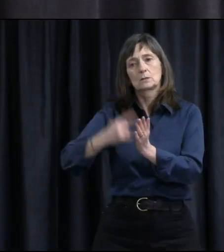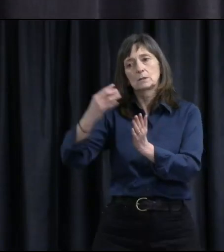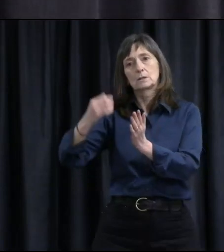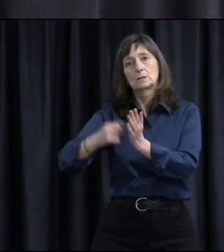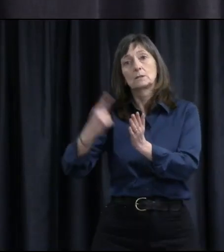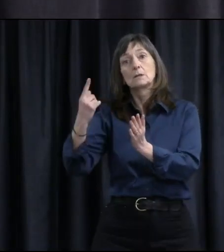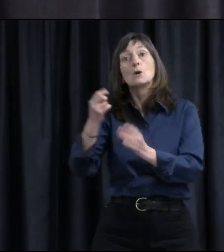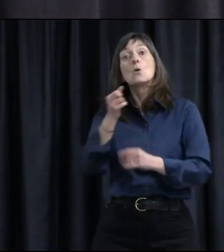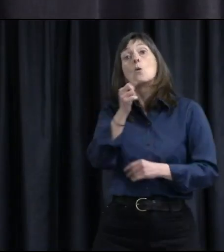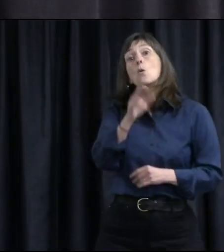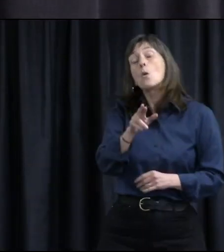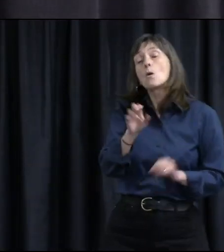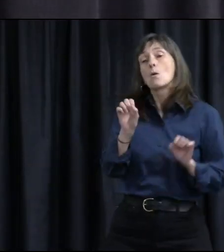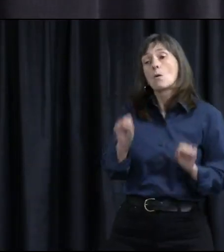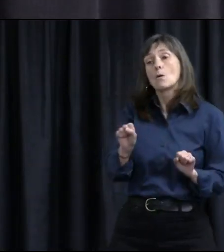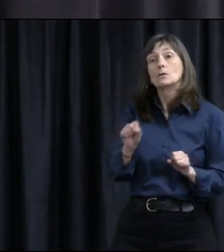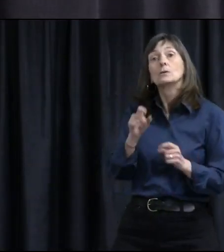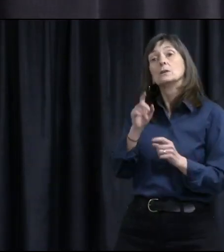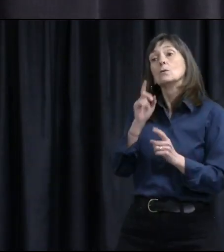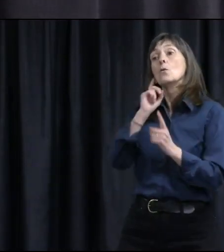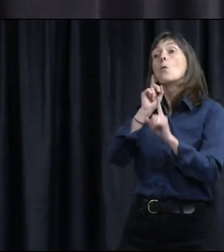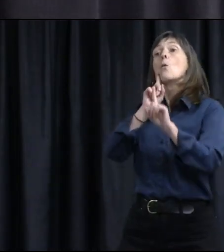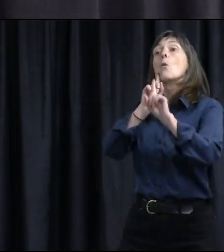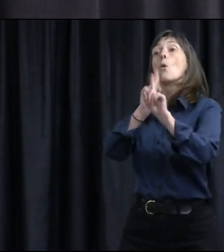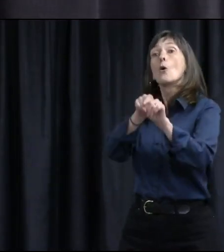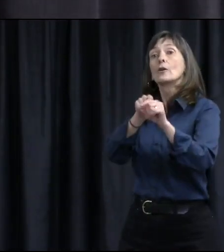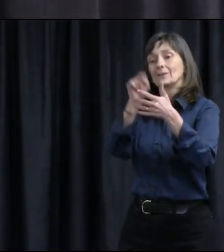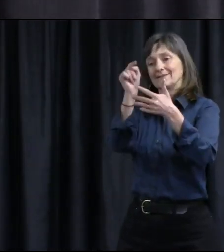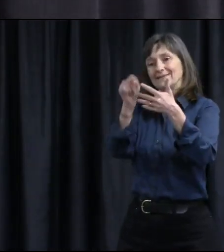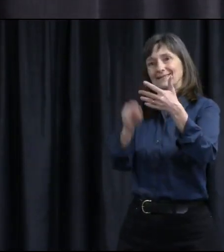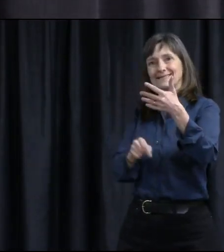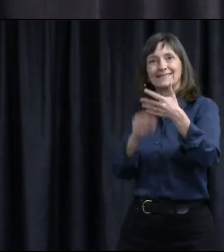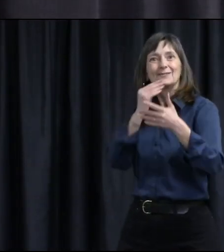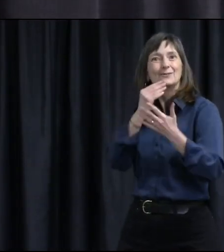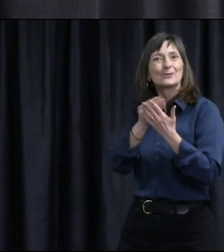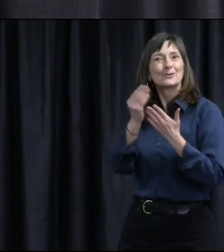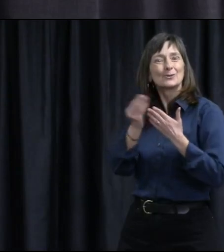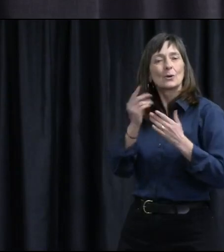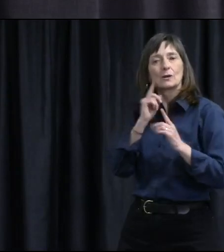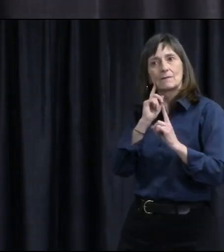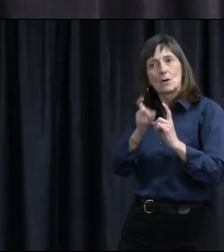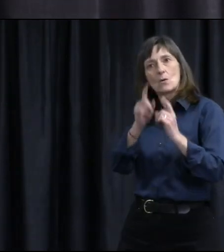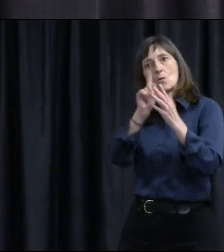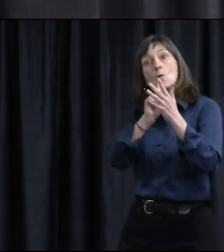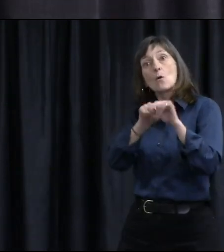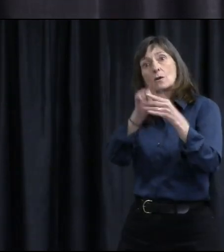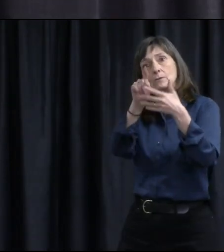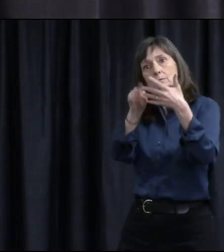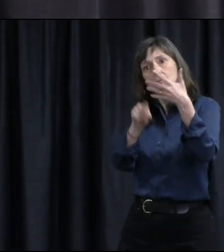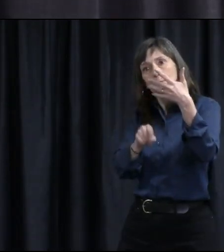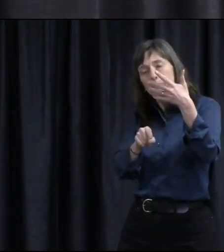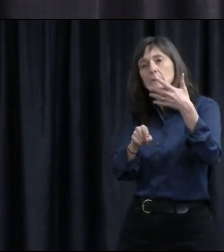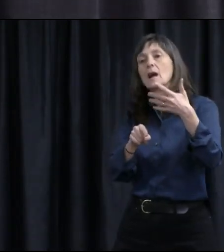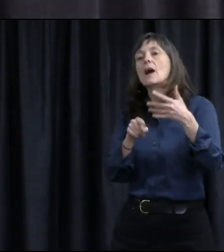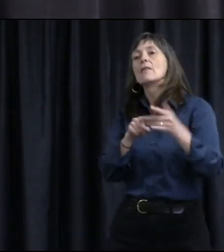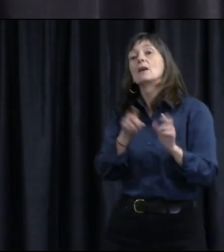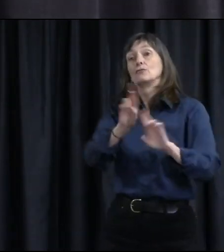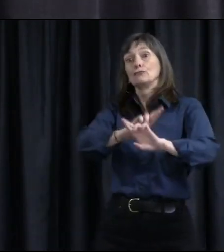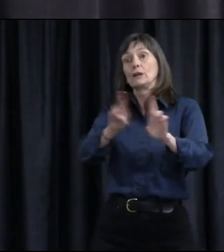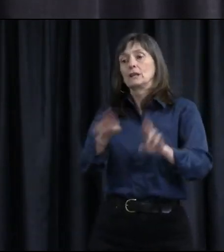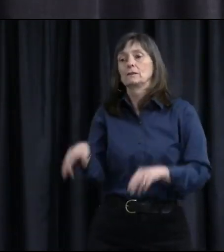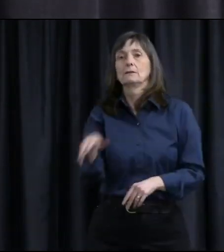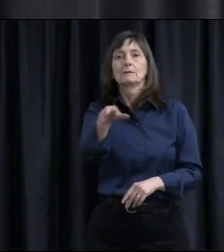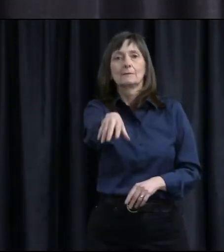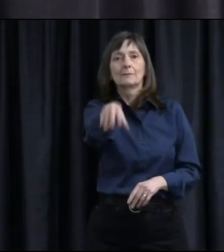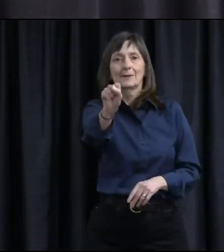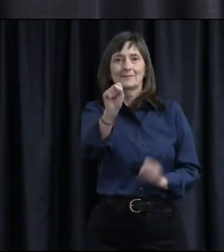in advance to pick up those things that you and your family would need. Social distancing is required. Make